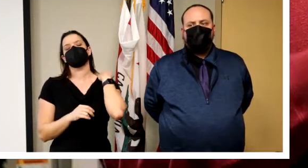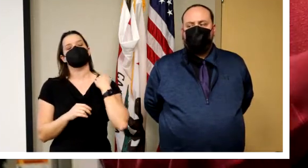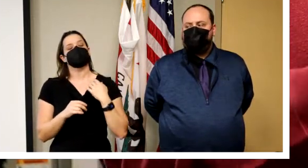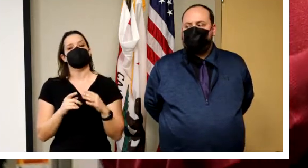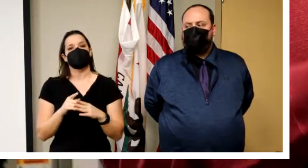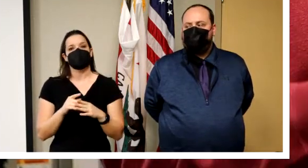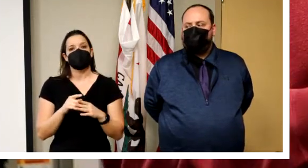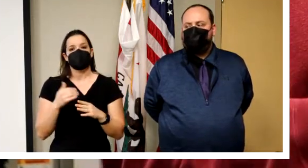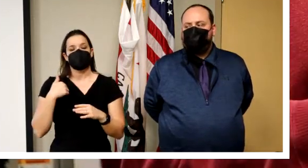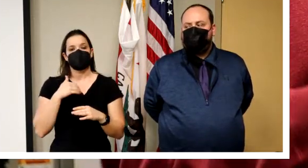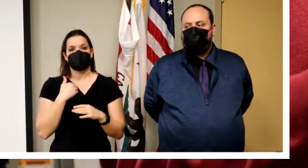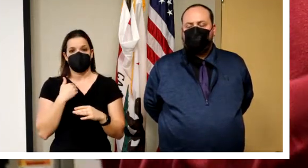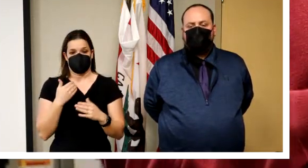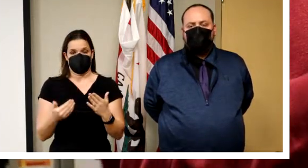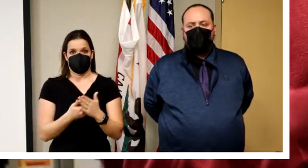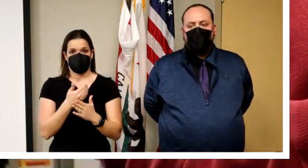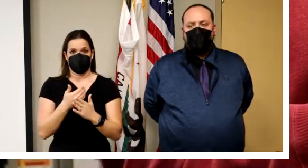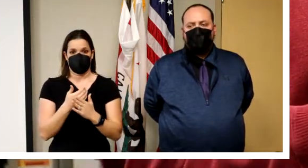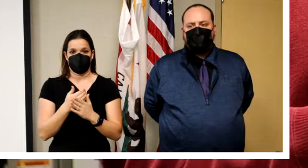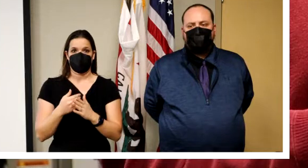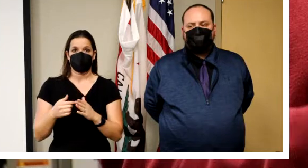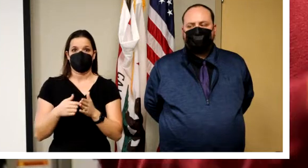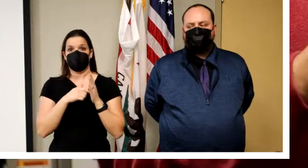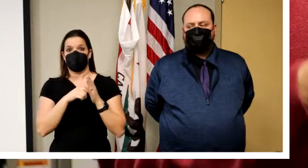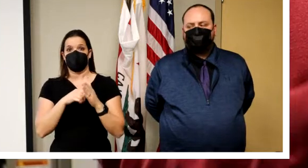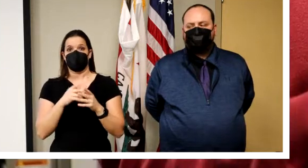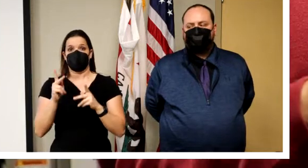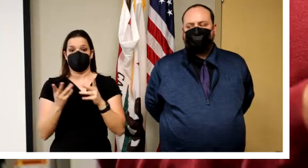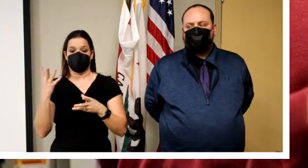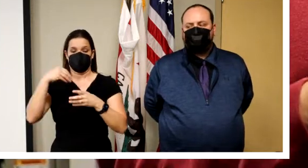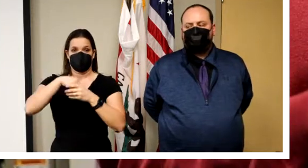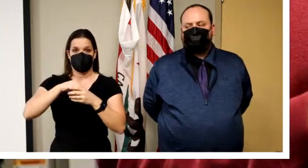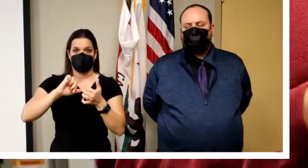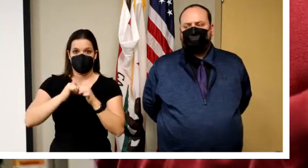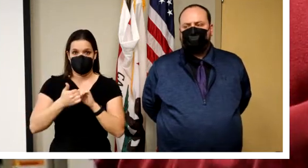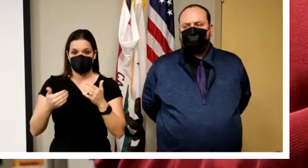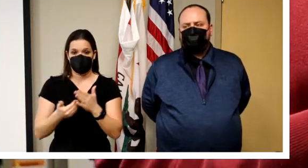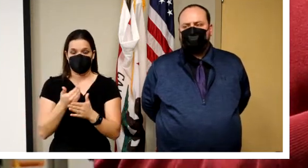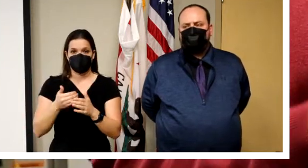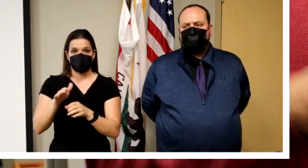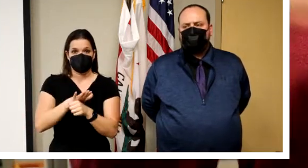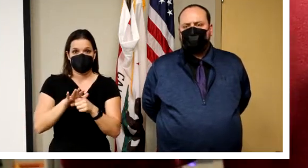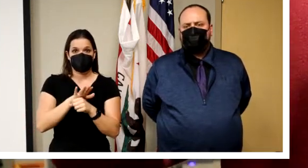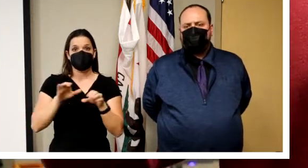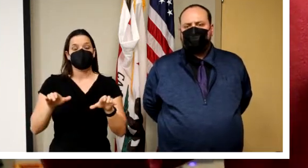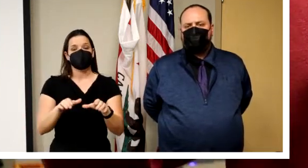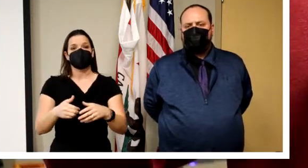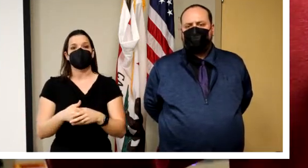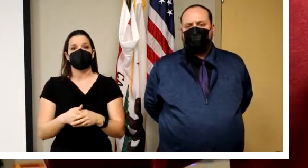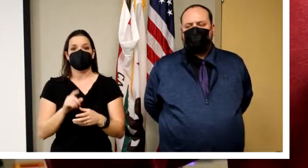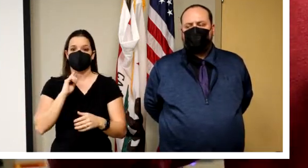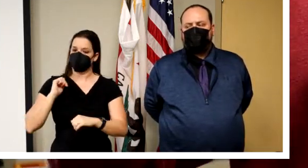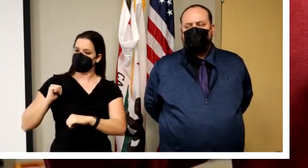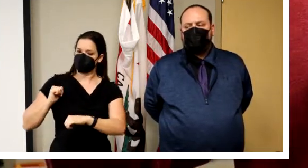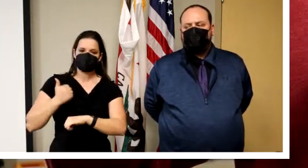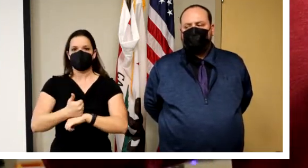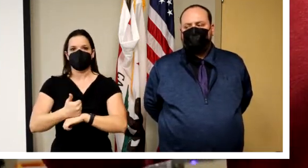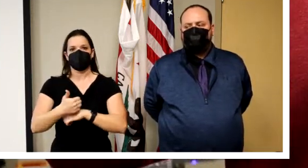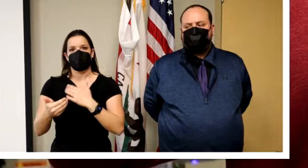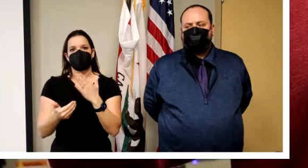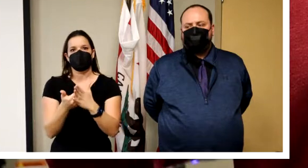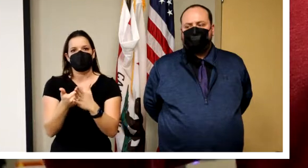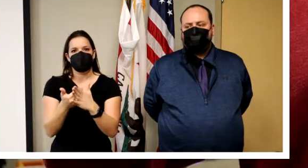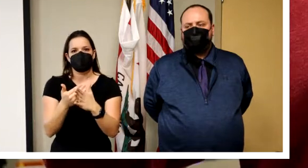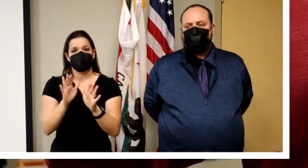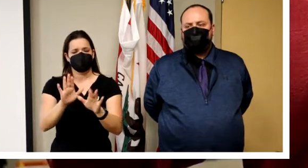there is a gold standard now in terms of public participation, in terms of the way redistricting processes go, and they've really set it. And the idea is